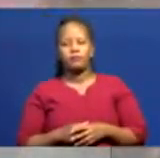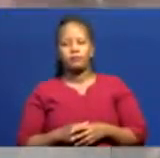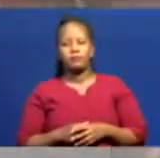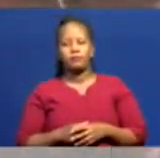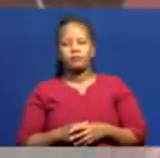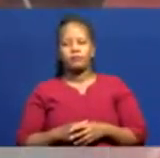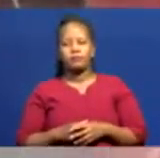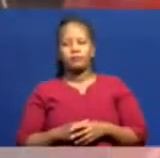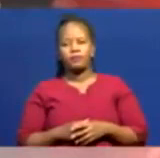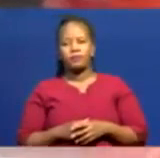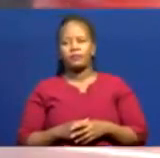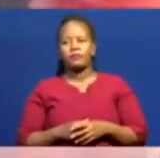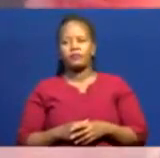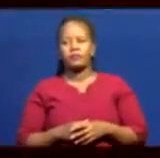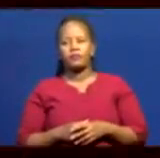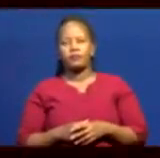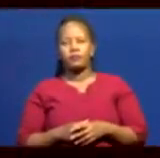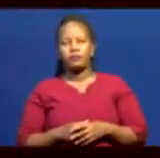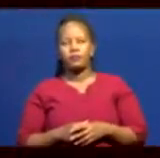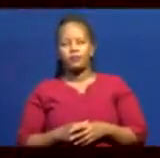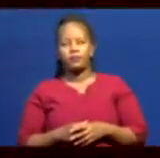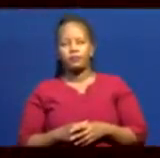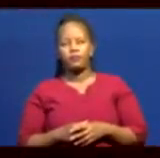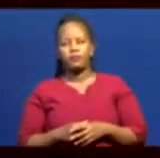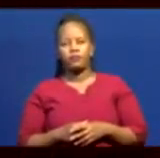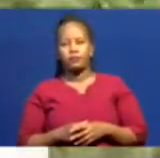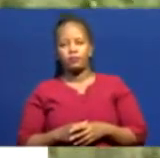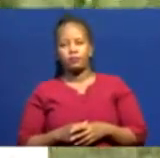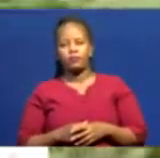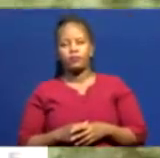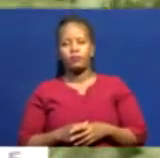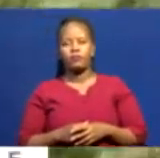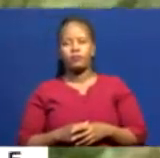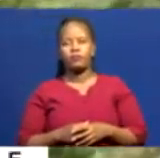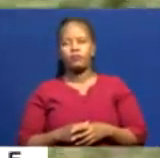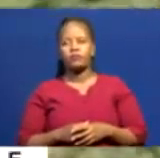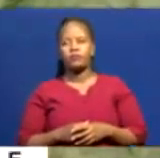Deadly attack